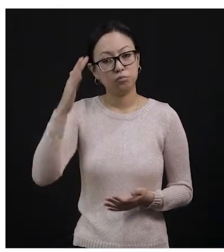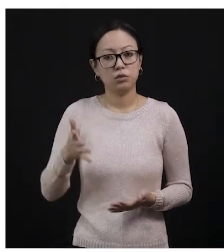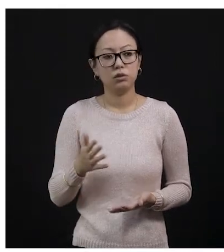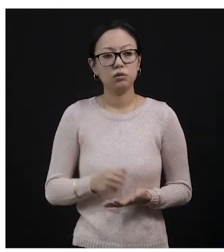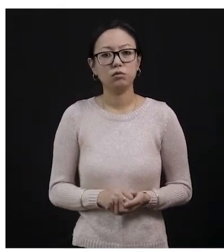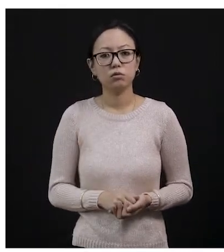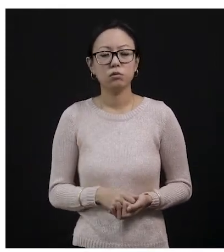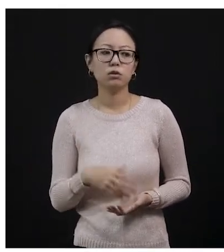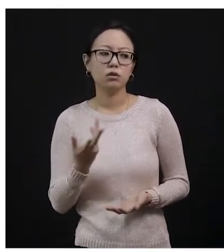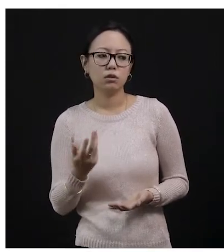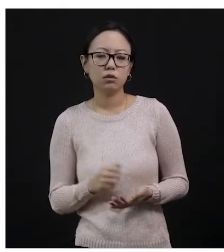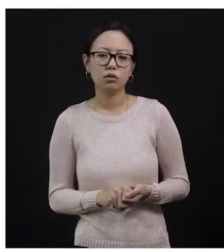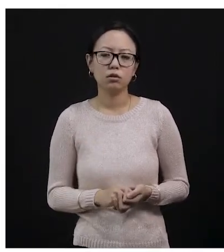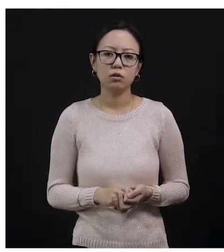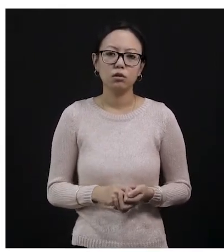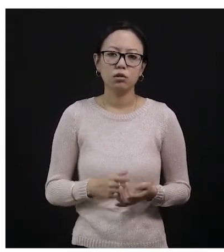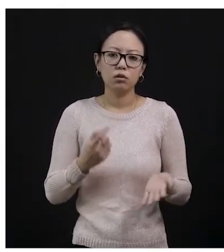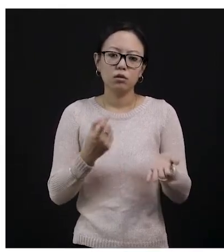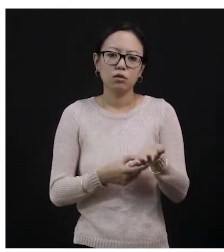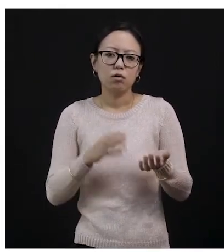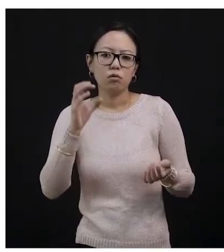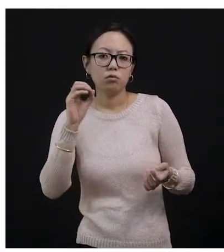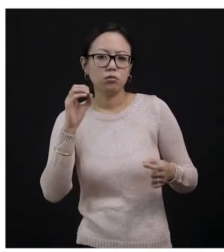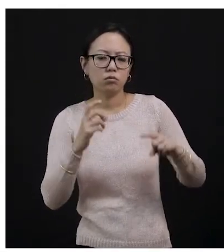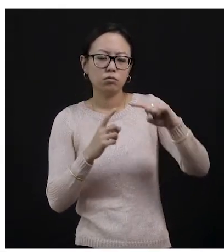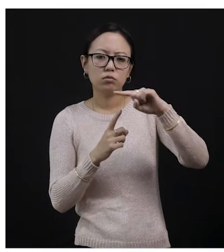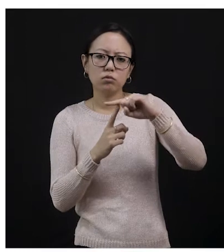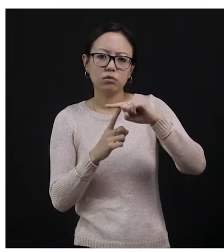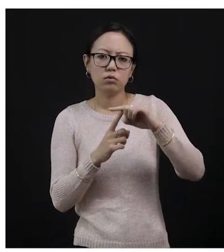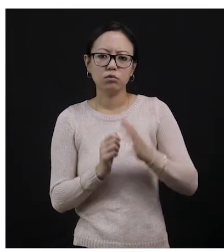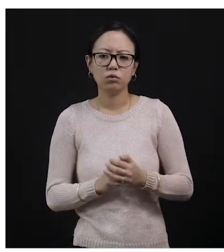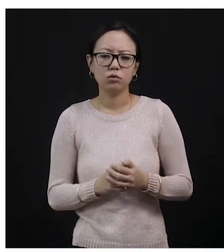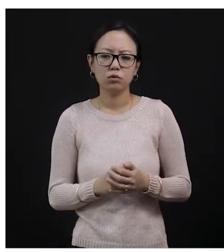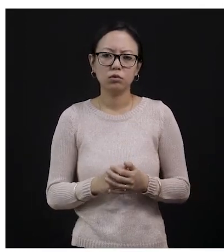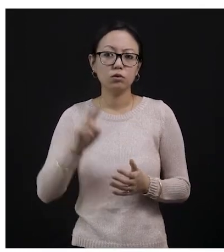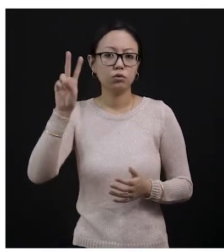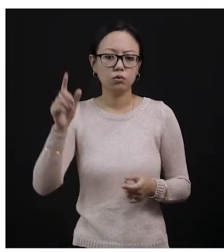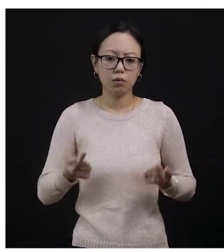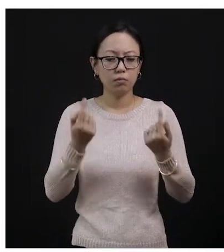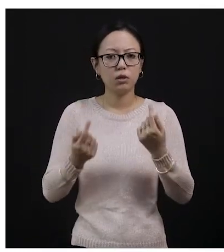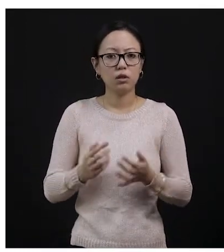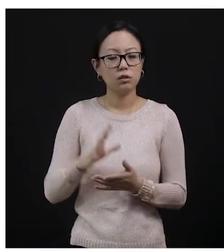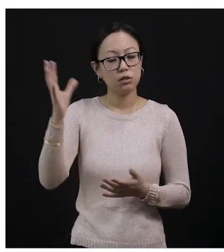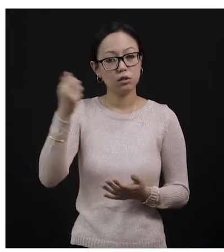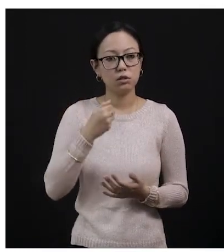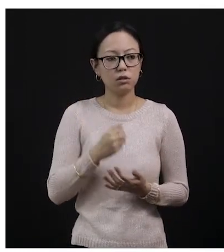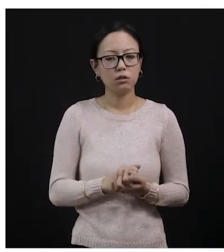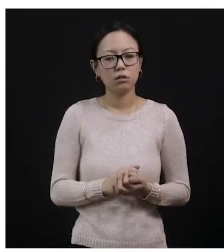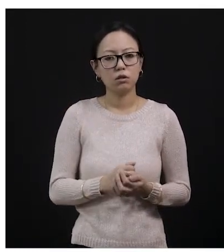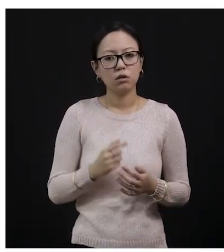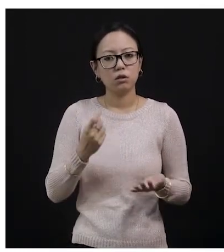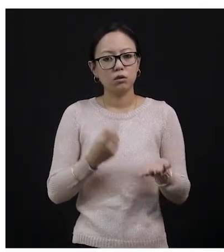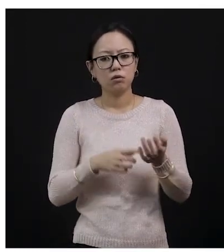you cut off the root, okay, throw out the root and plant it like this. Plant it in the soil without